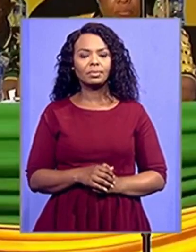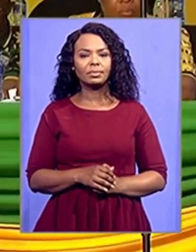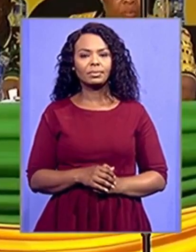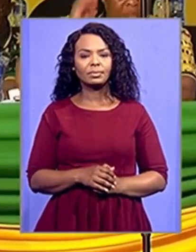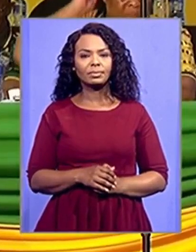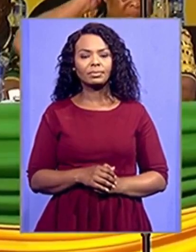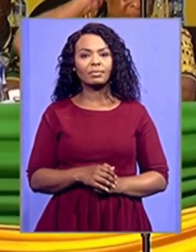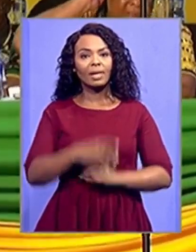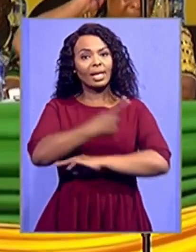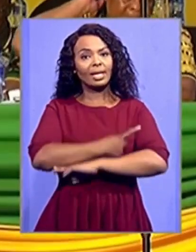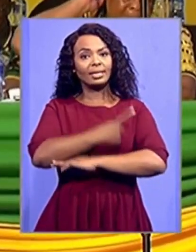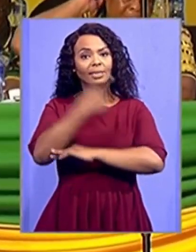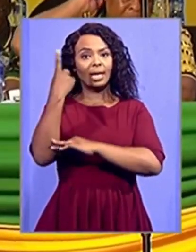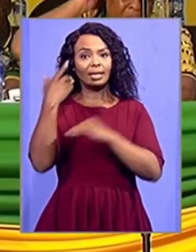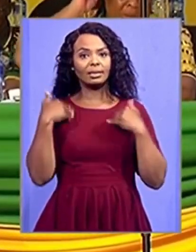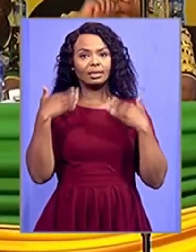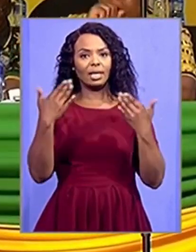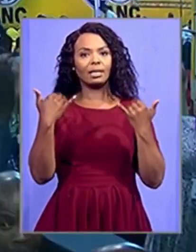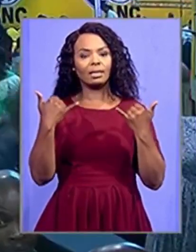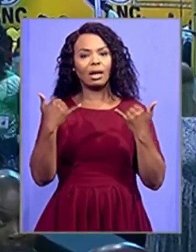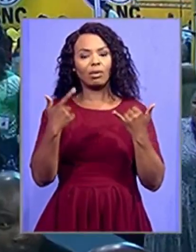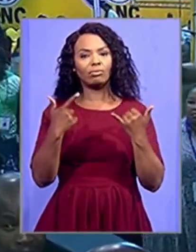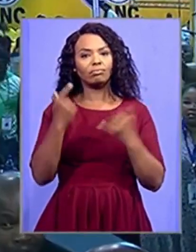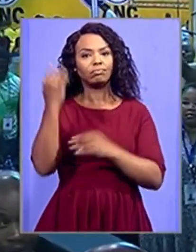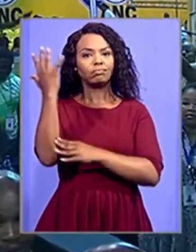letšatši la mathomo e bele la go balwa ga pego